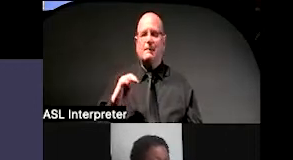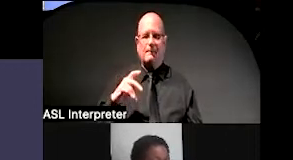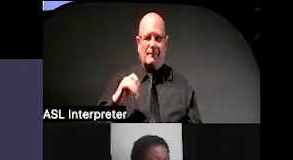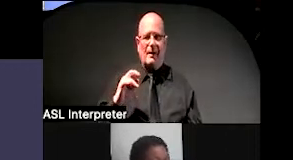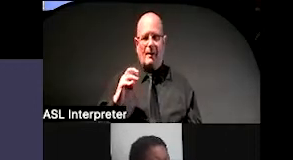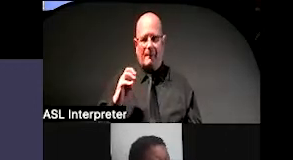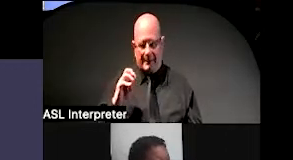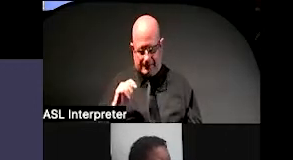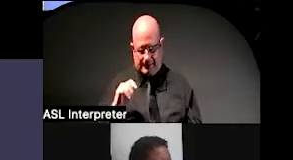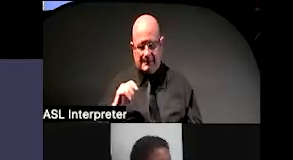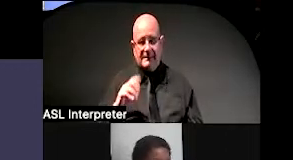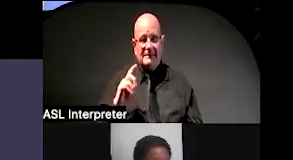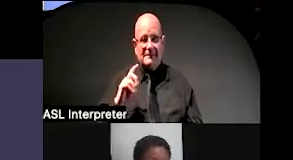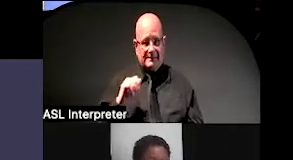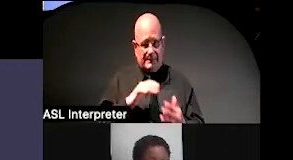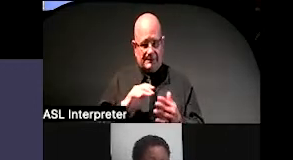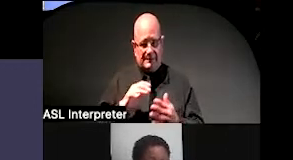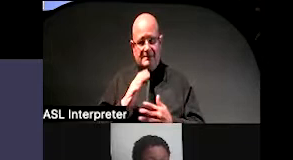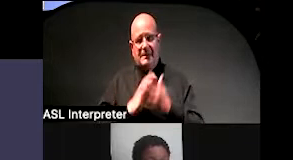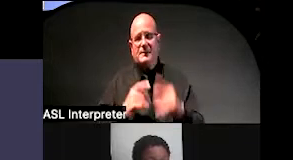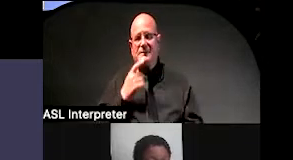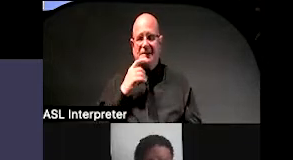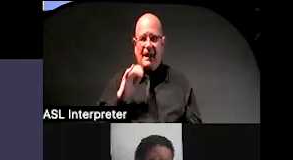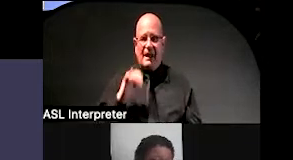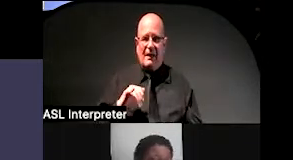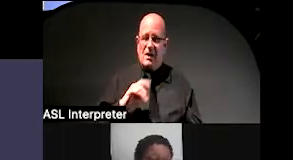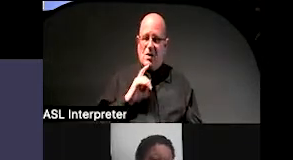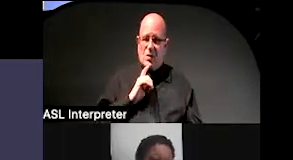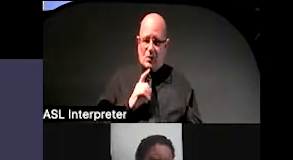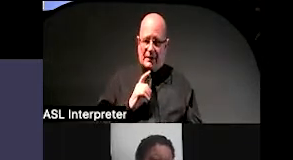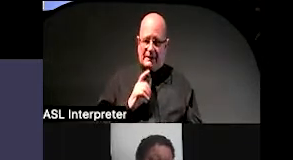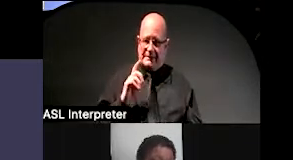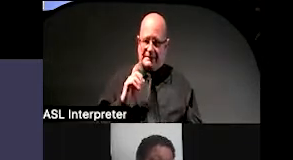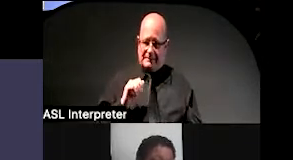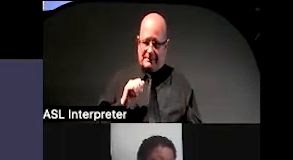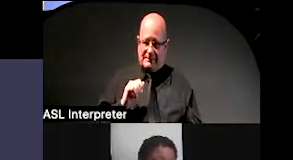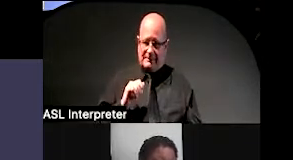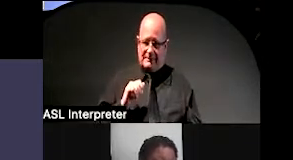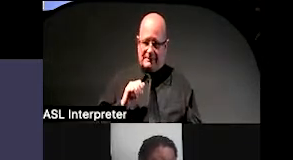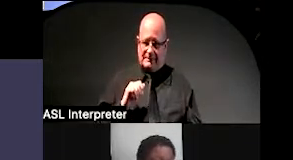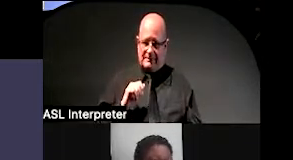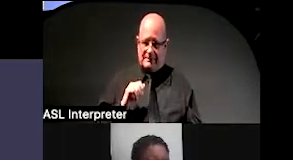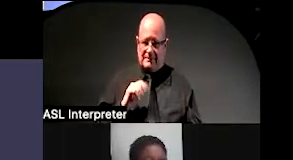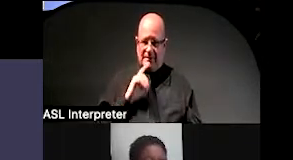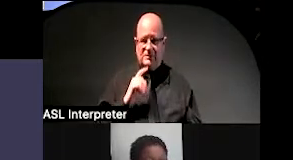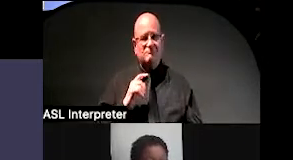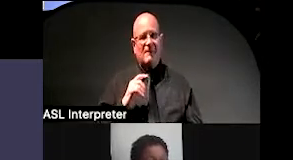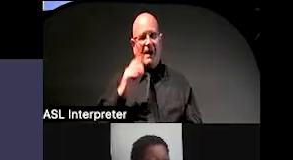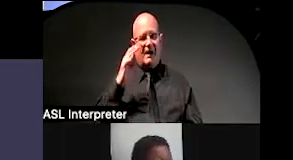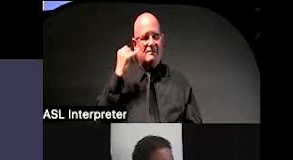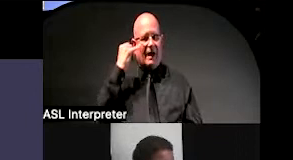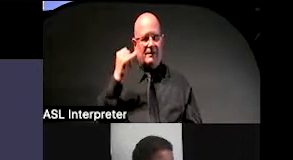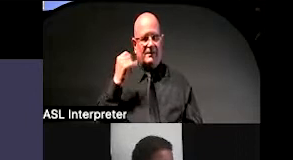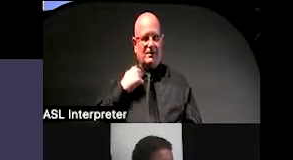disability studies, some would argue that really disability is constructed, because a person can have